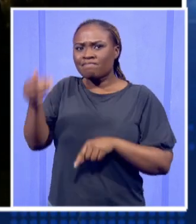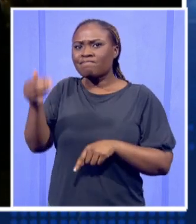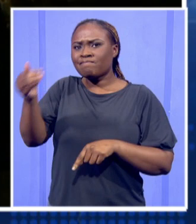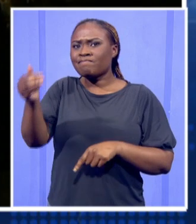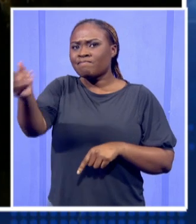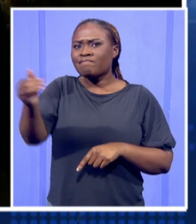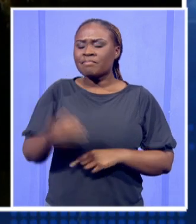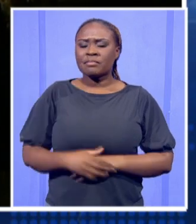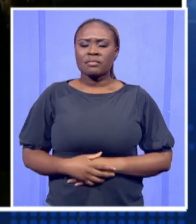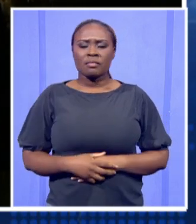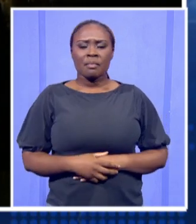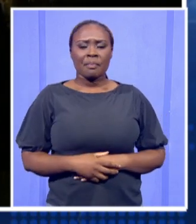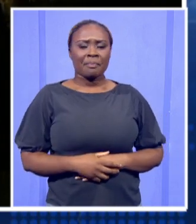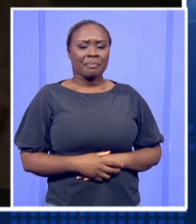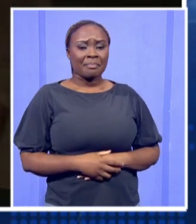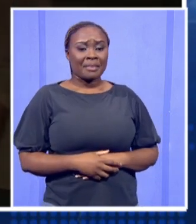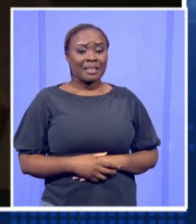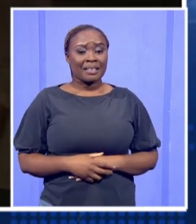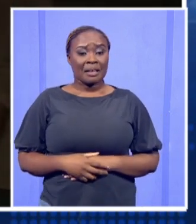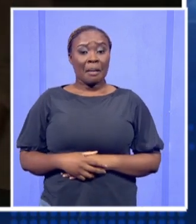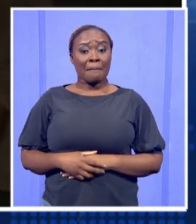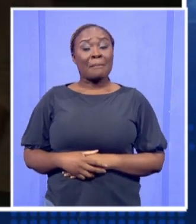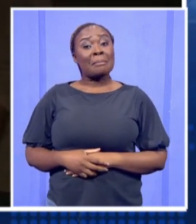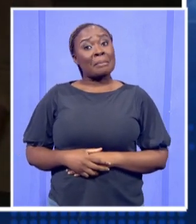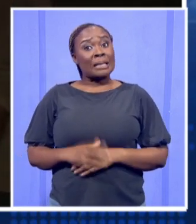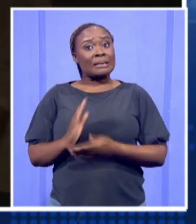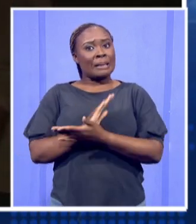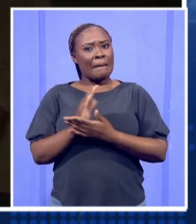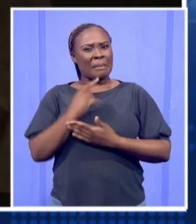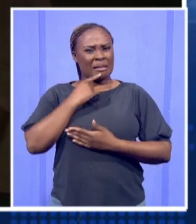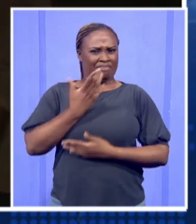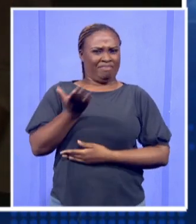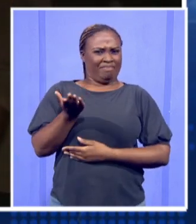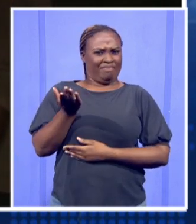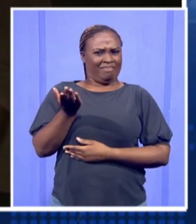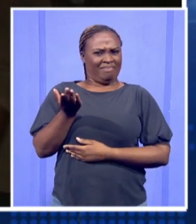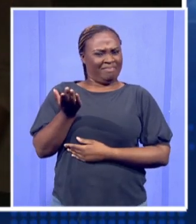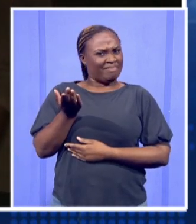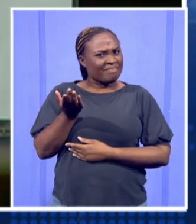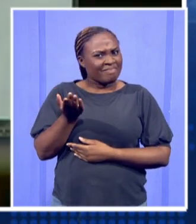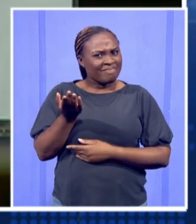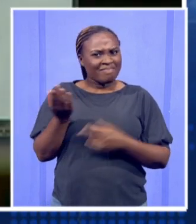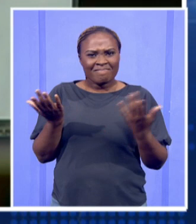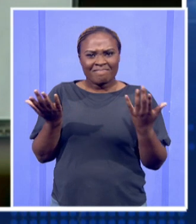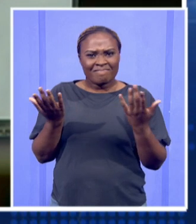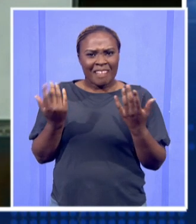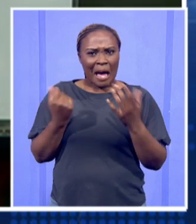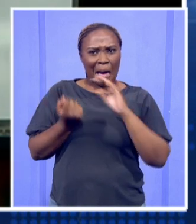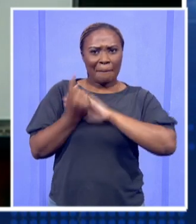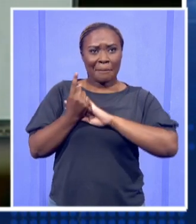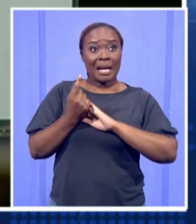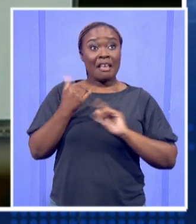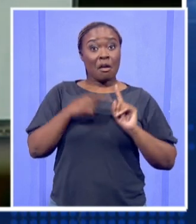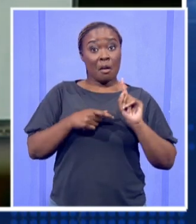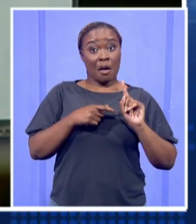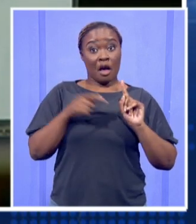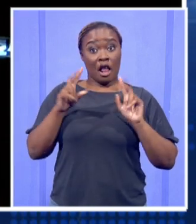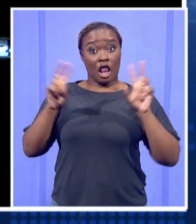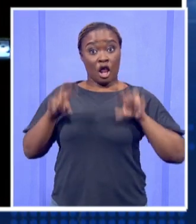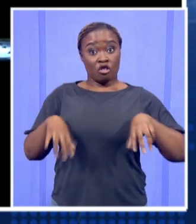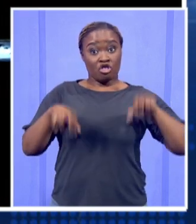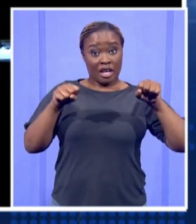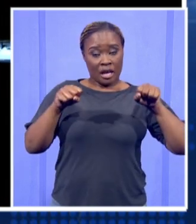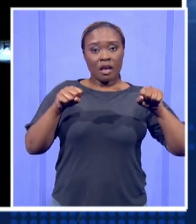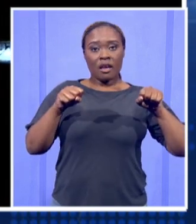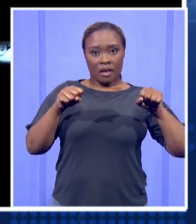Well, a number of people have said to me, is it a coincidence that every time the president leaves the country, on a